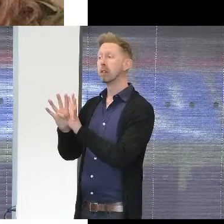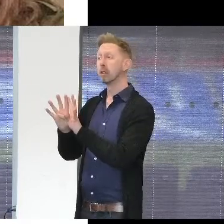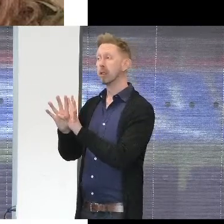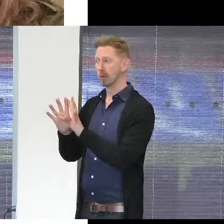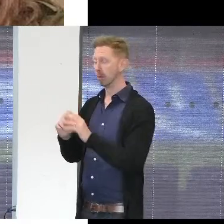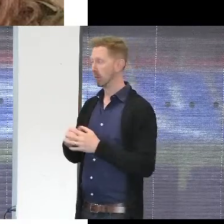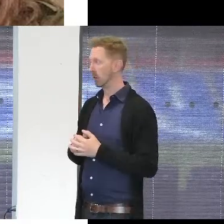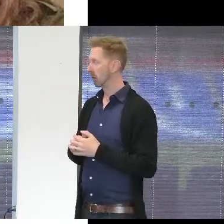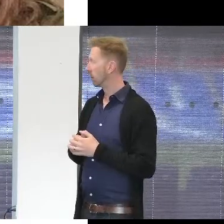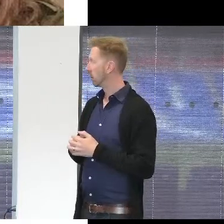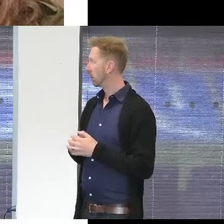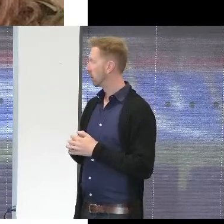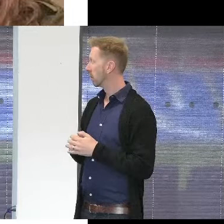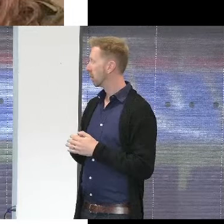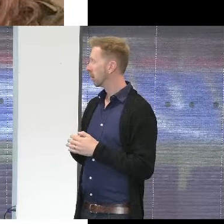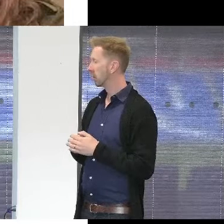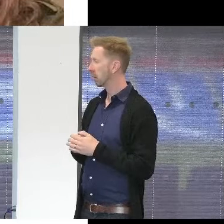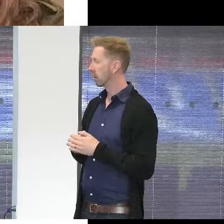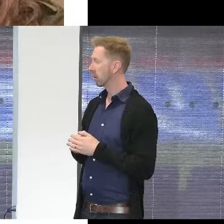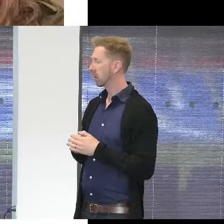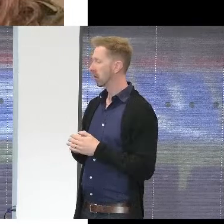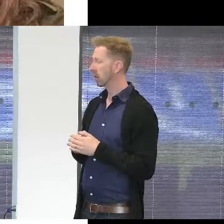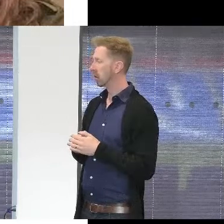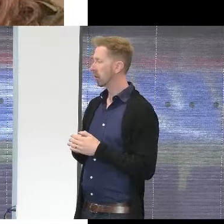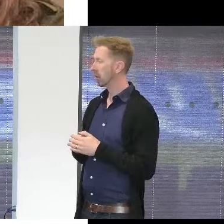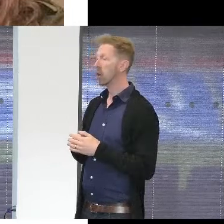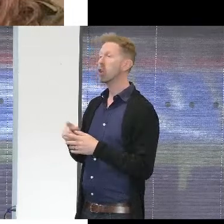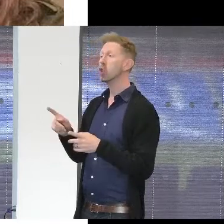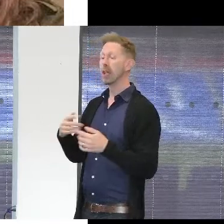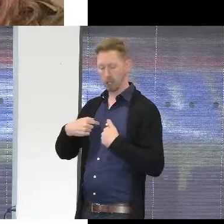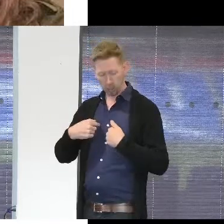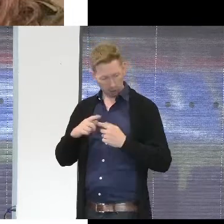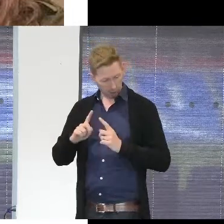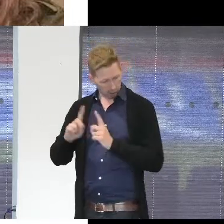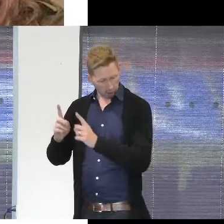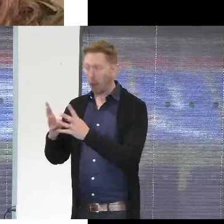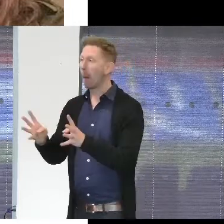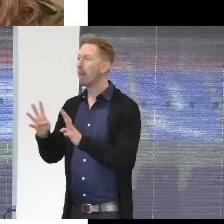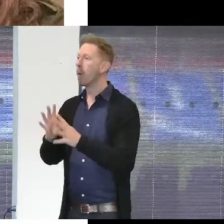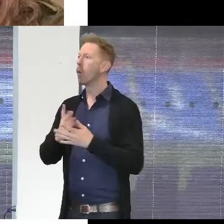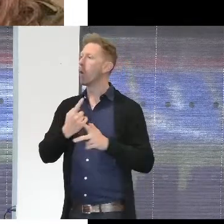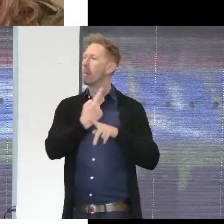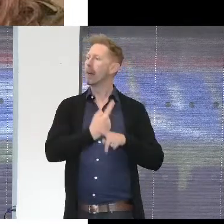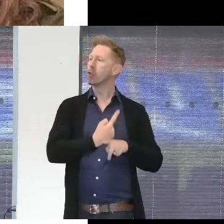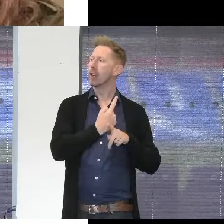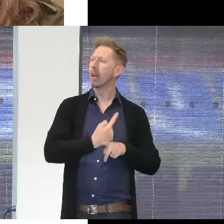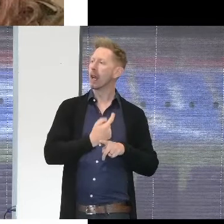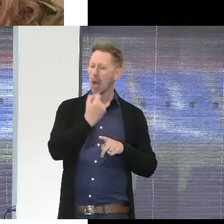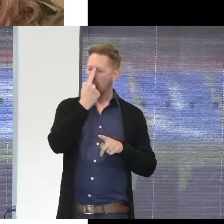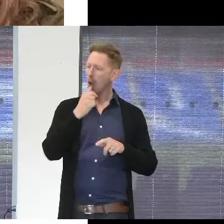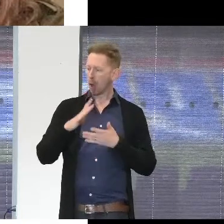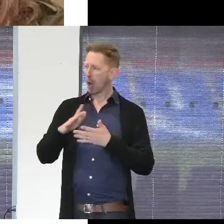Cymoedd, and puts a lot of the praise of that on the scheme and her mentor for helping her get that application, understanding what the process